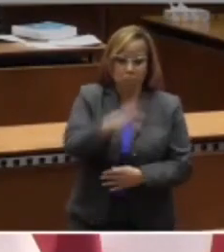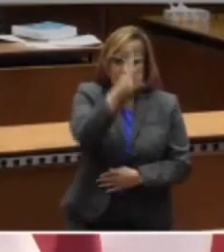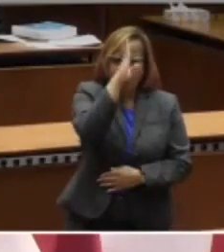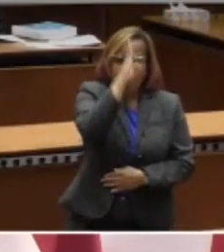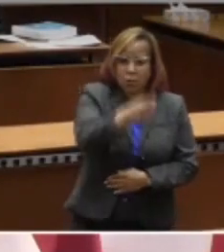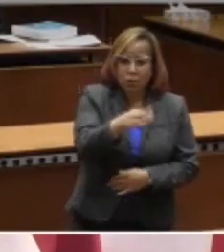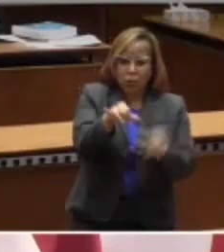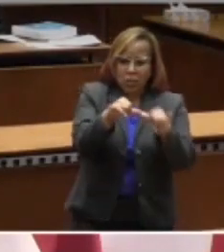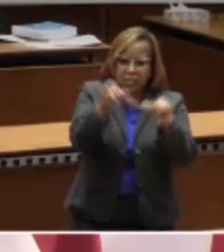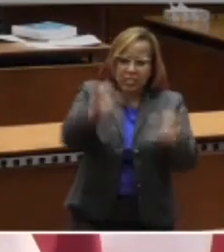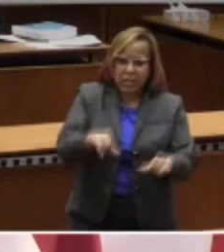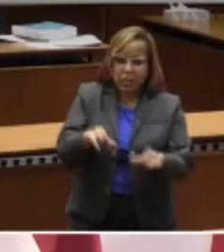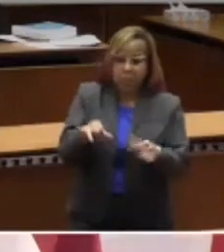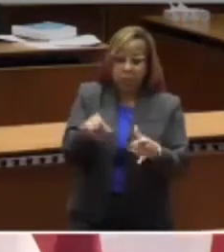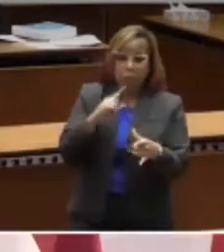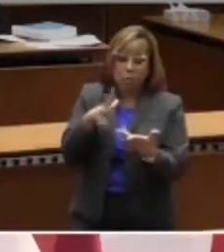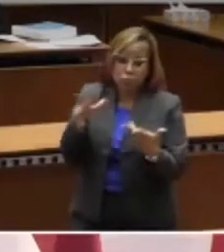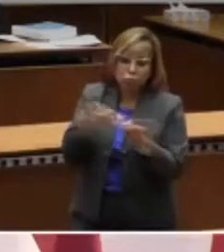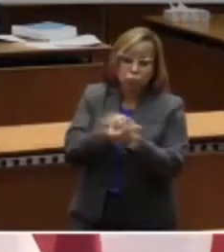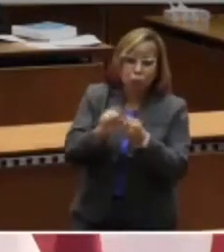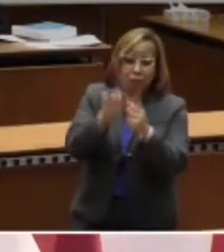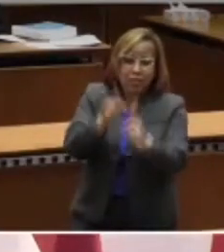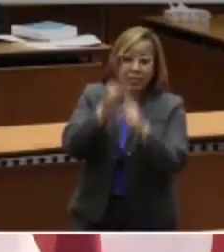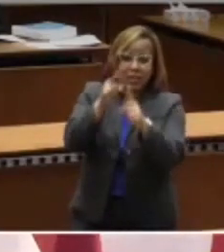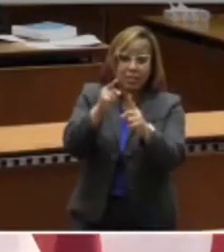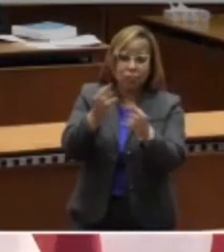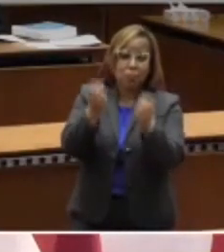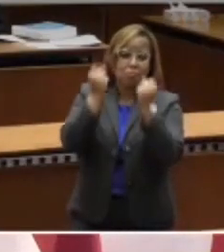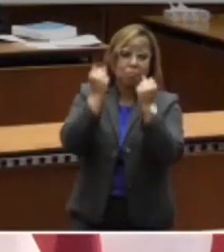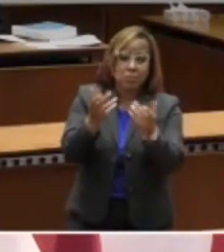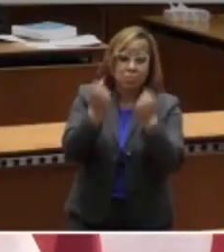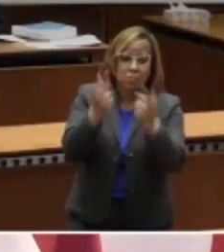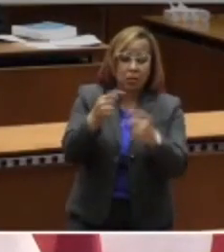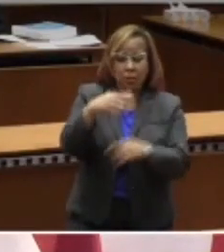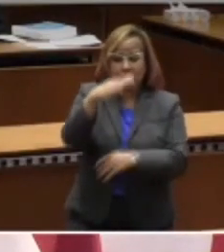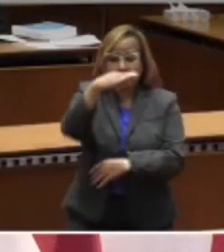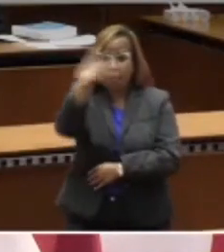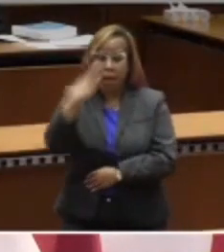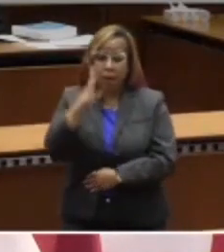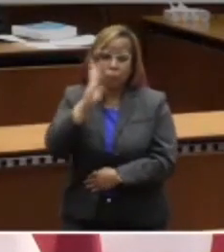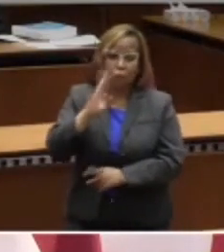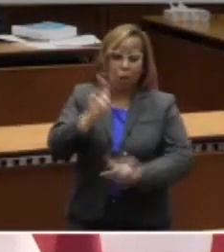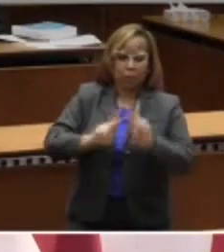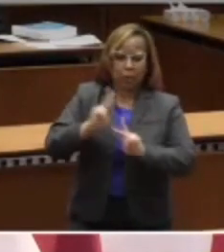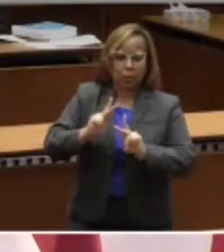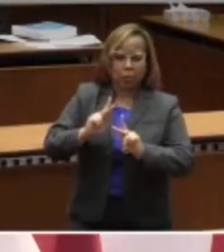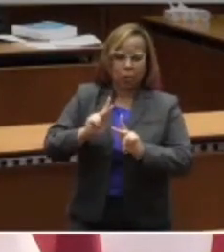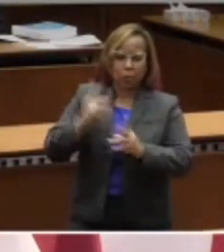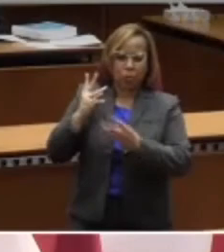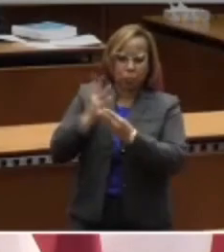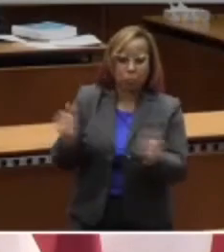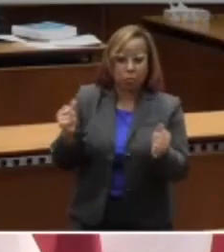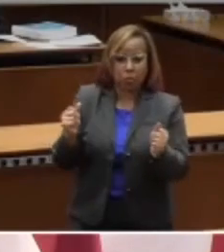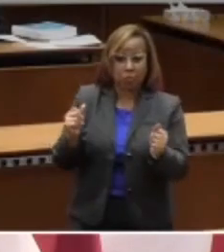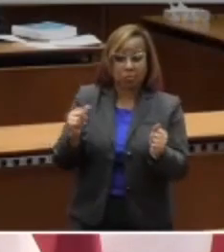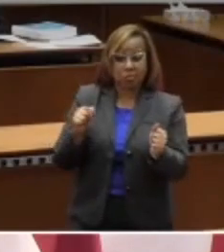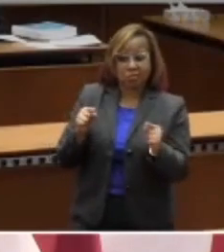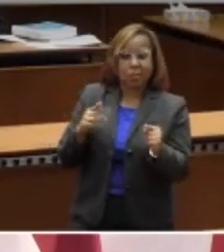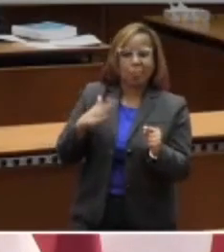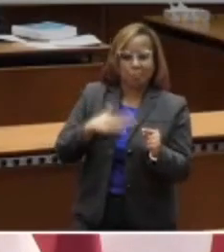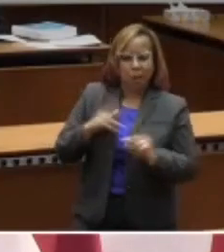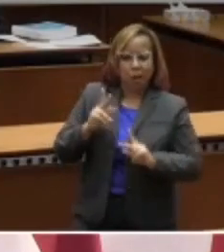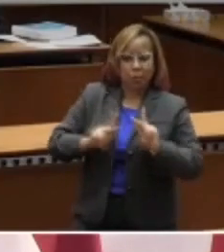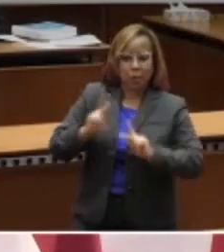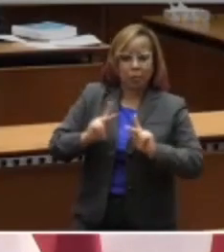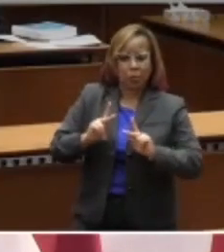systemic, that destroyed the destinies of generations of Black and brown people, my people, and